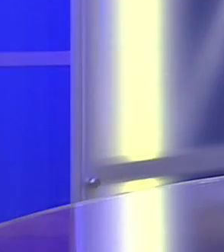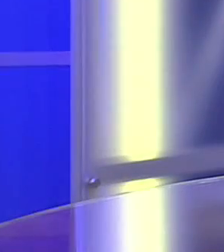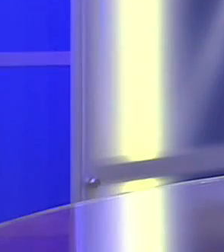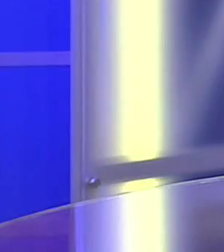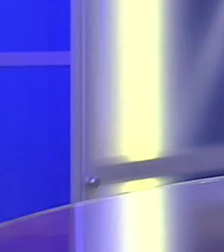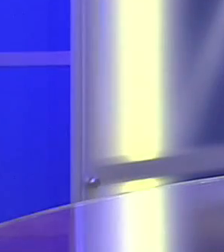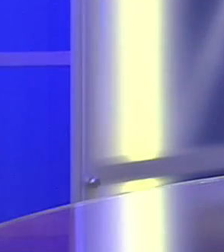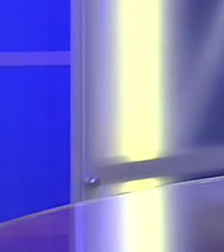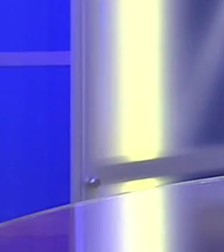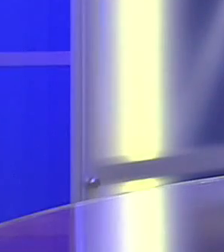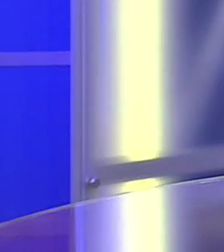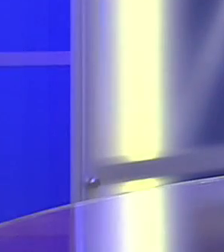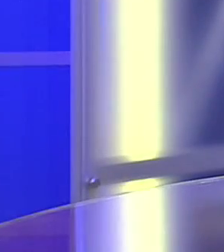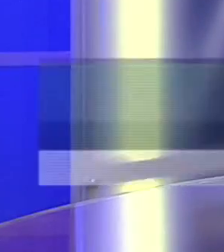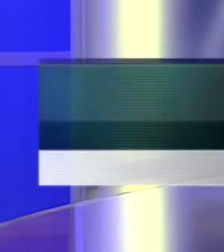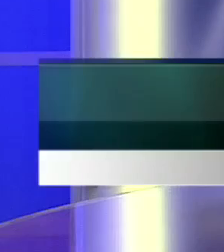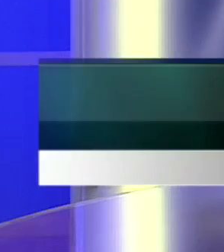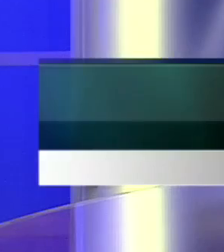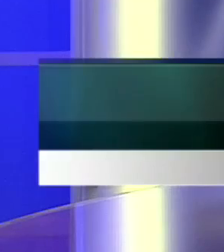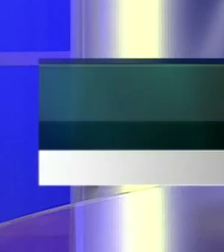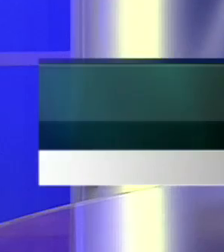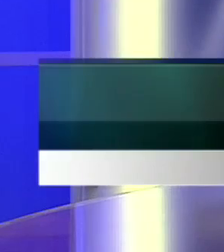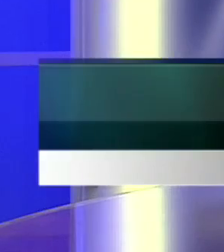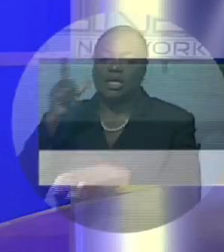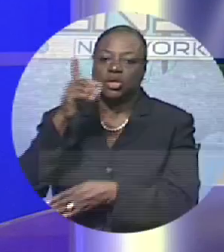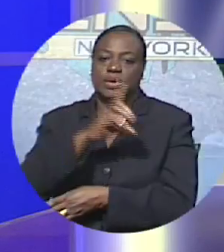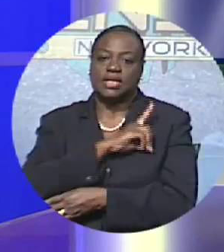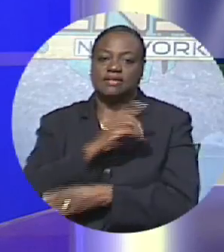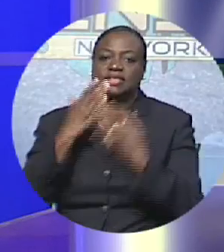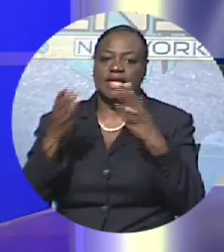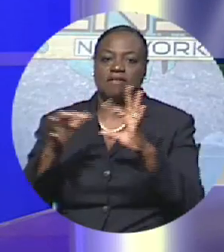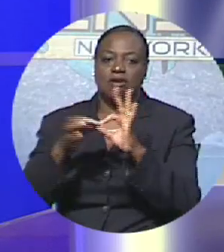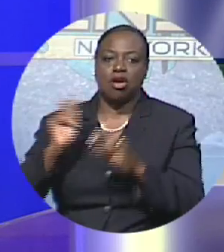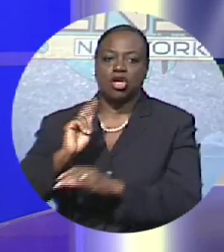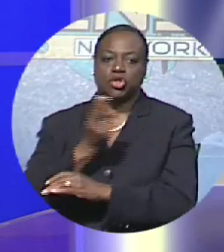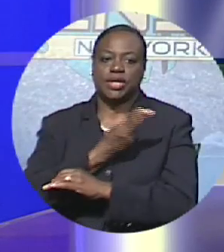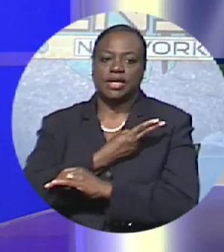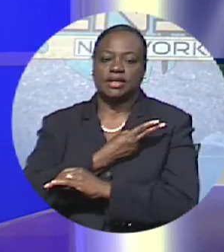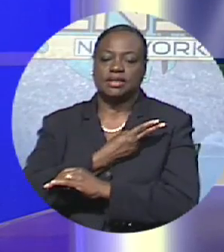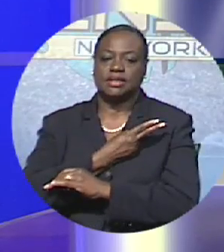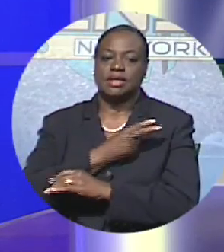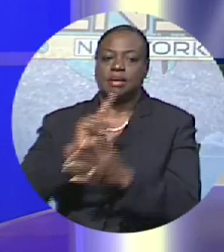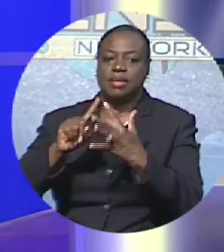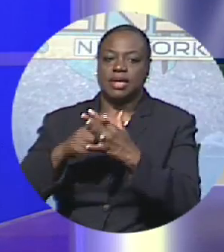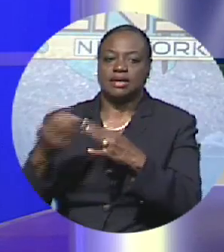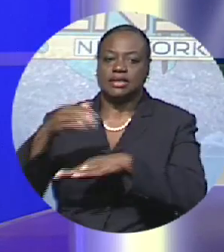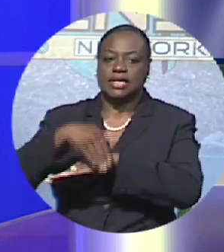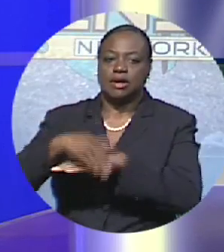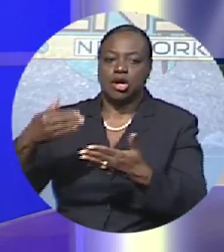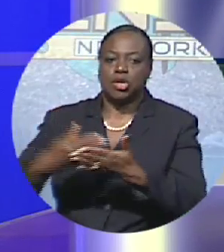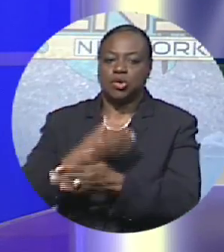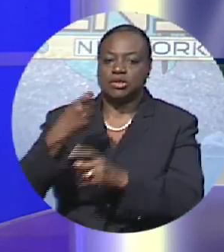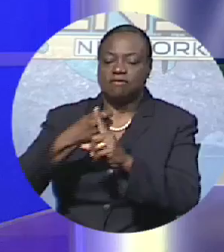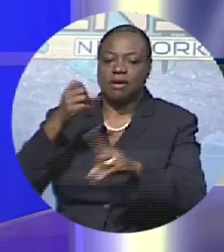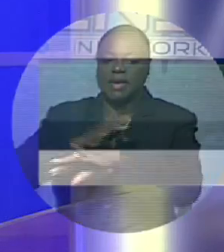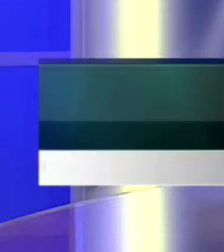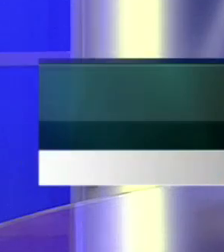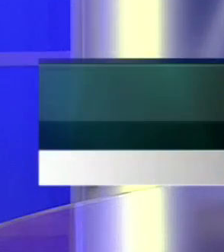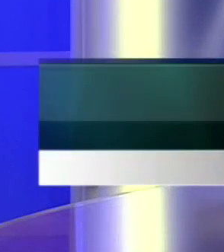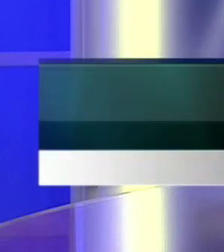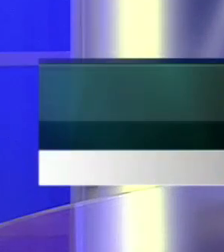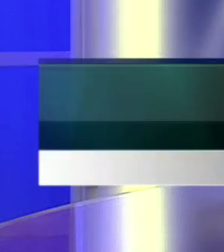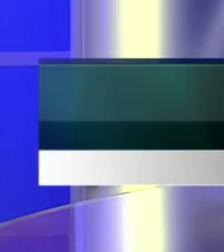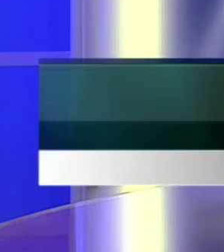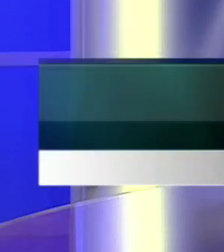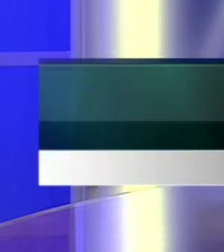Good evening and welcome to the Bahamas Tonight Weekend. I'm LaDawn Davis. Thanks so much for joining us. We begin tonight with news from Inagua. That